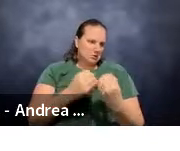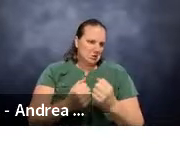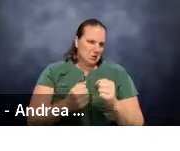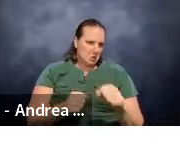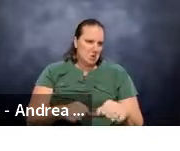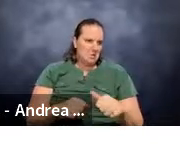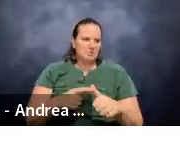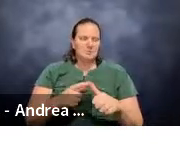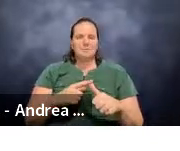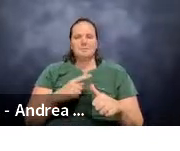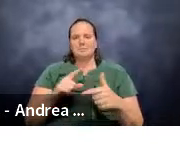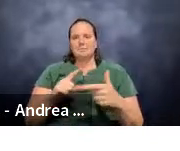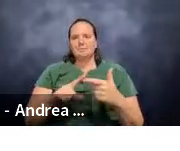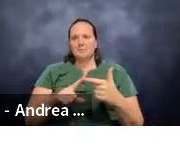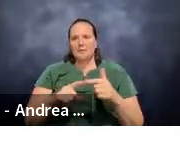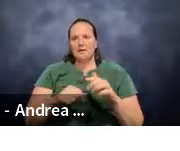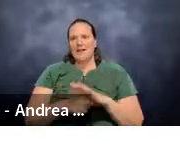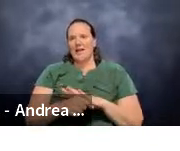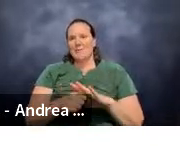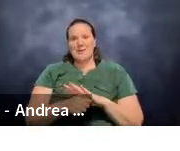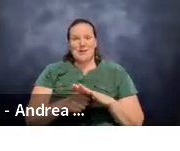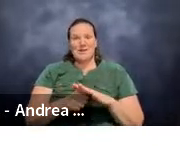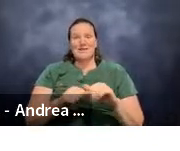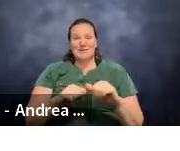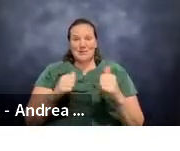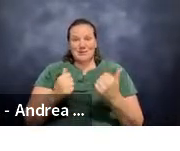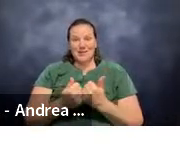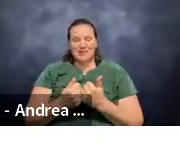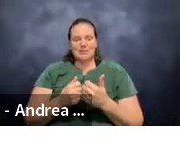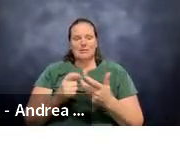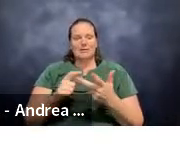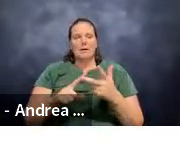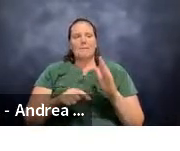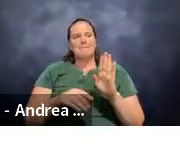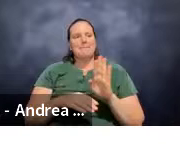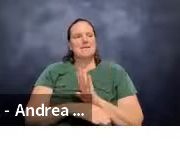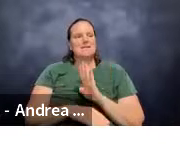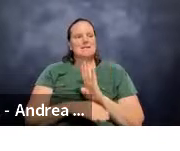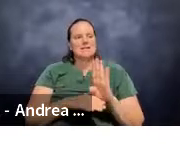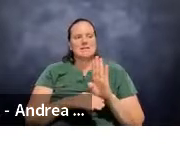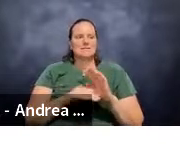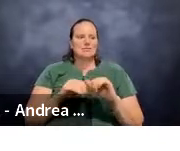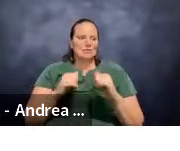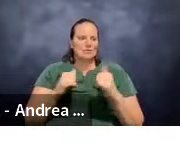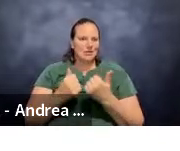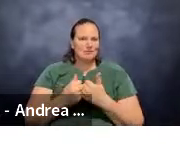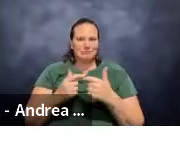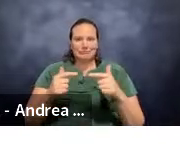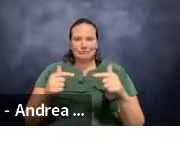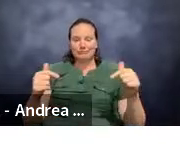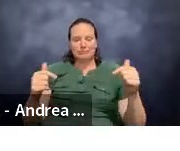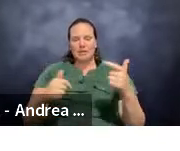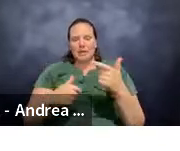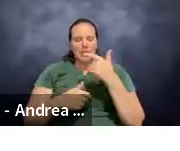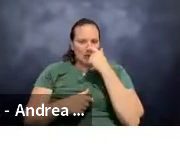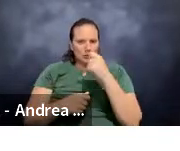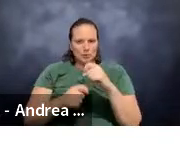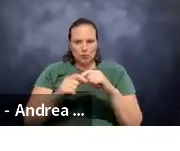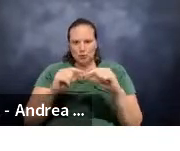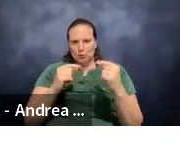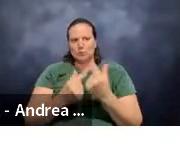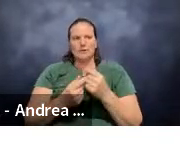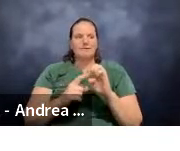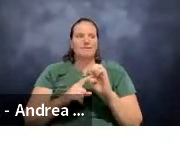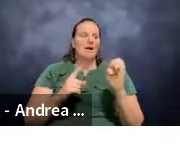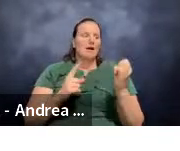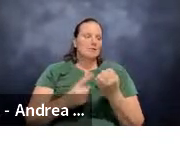organizations, neighborhood associations, business associations, interest groups, environmental groups,